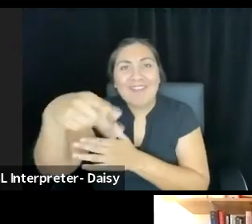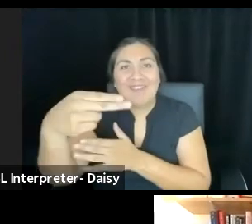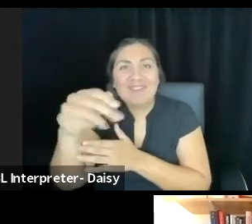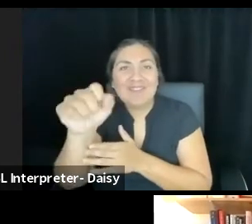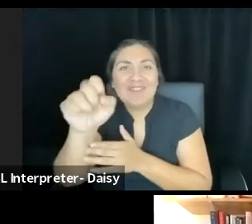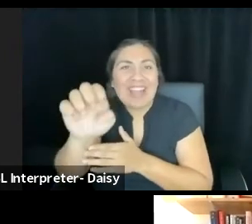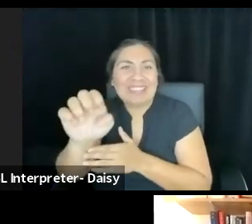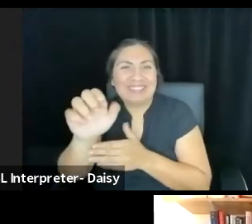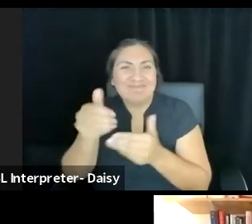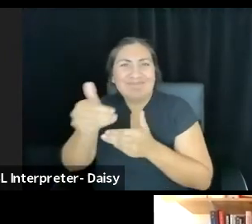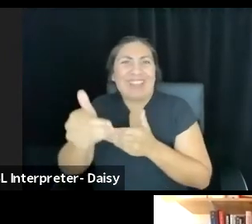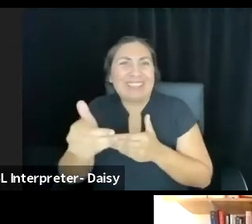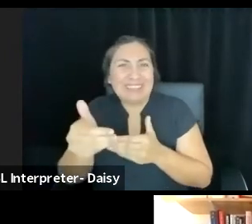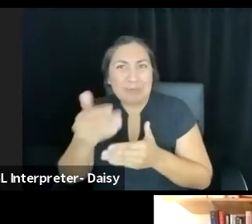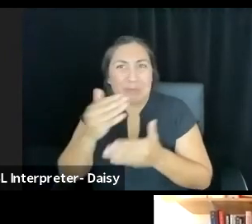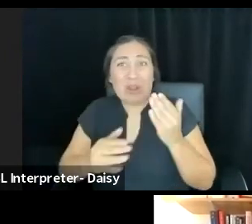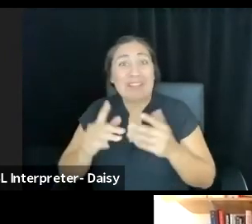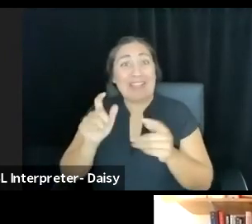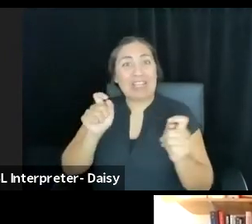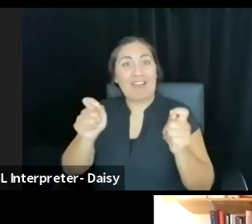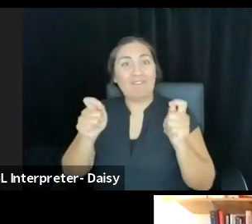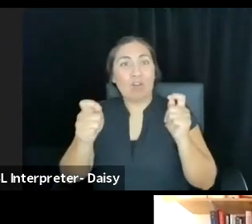of theater